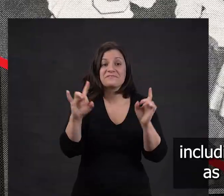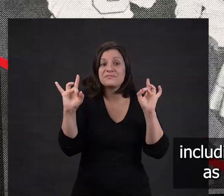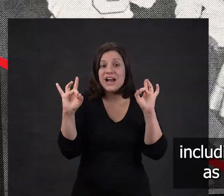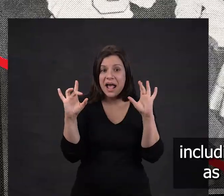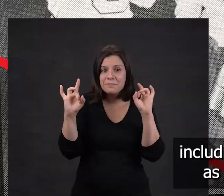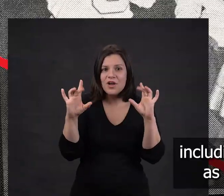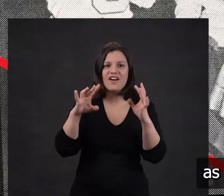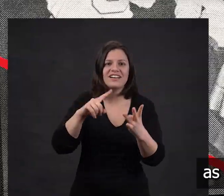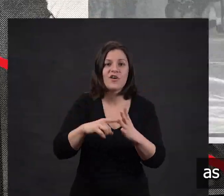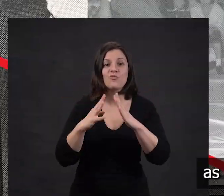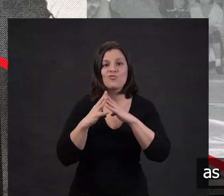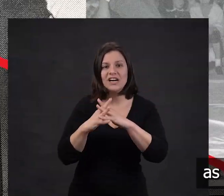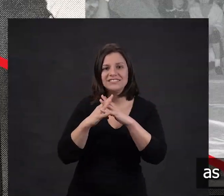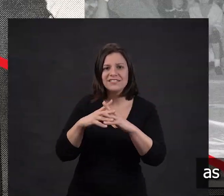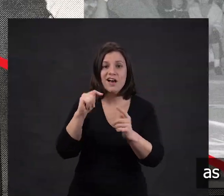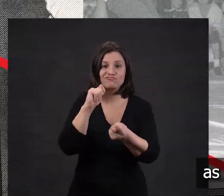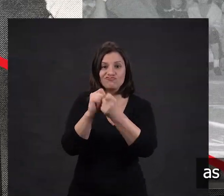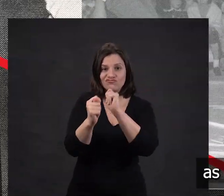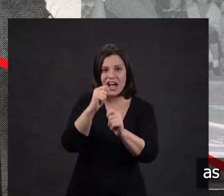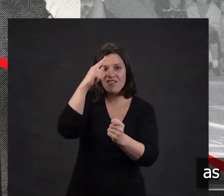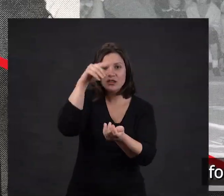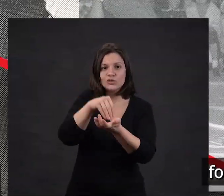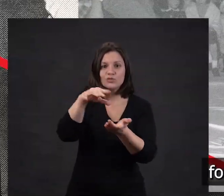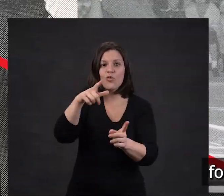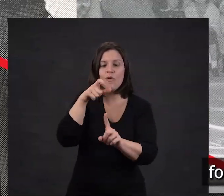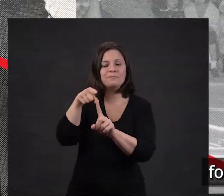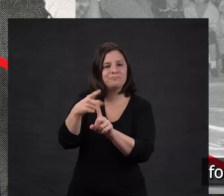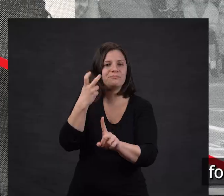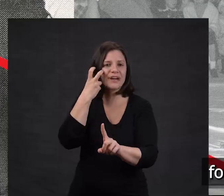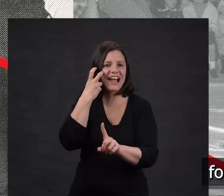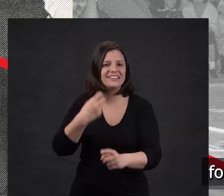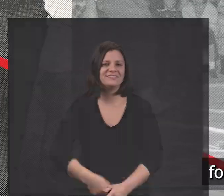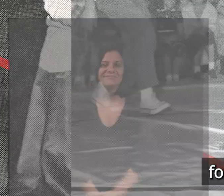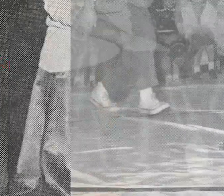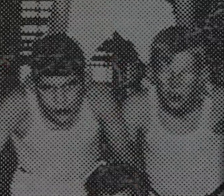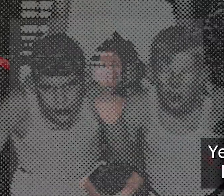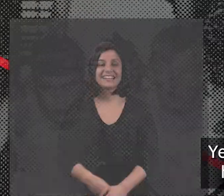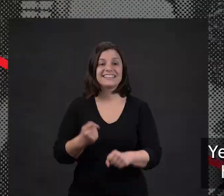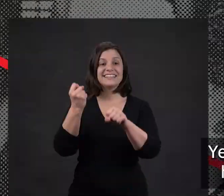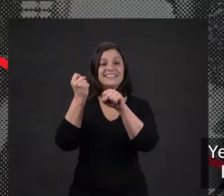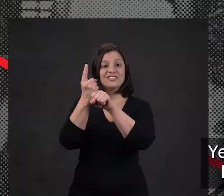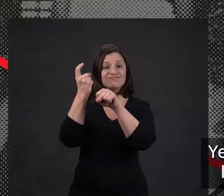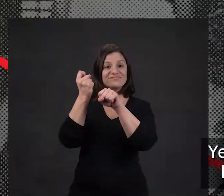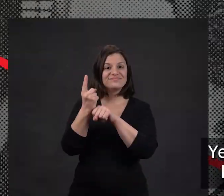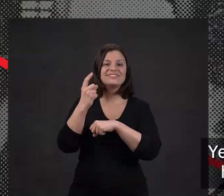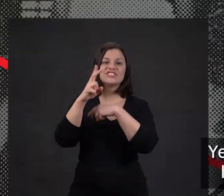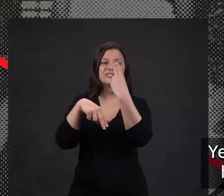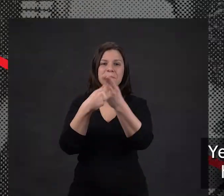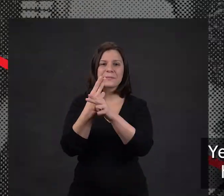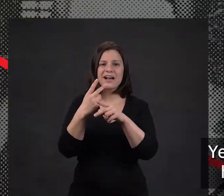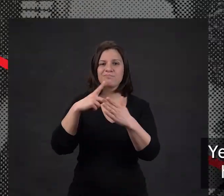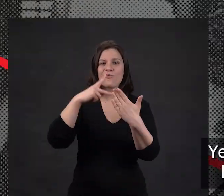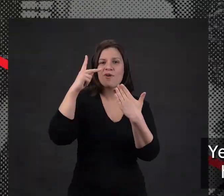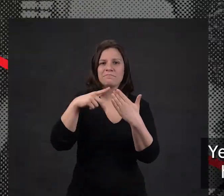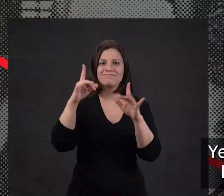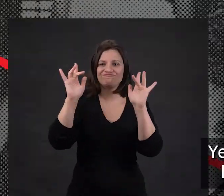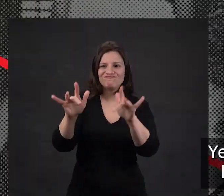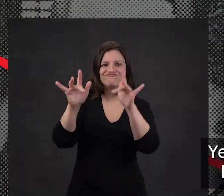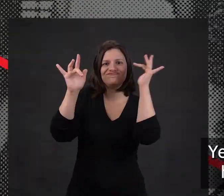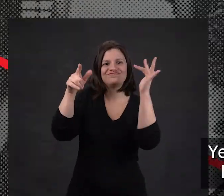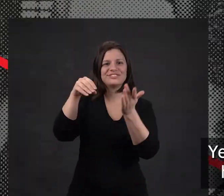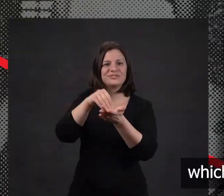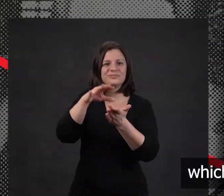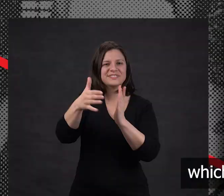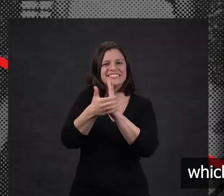as well as wrestling and track for students who were blind. Yearly gymnastics programs highlighted students'